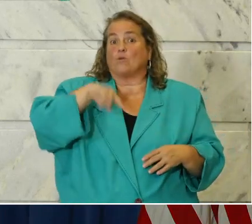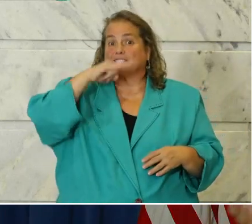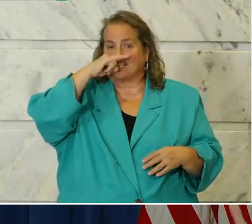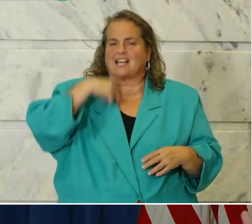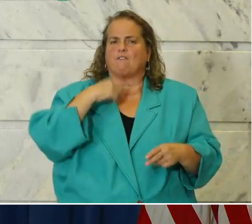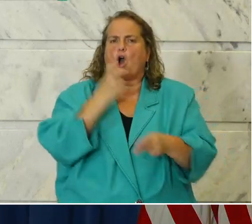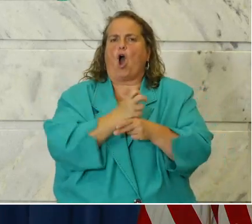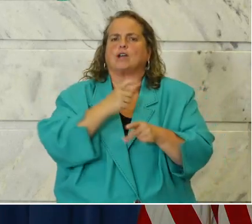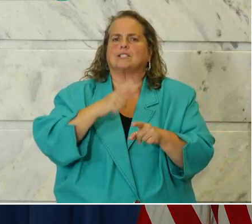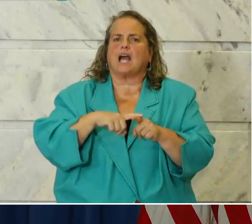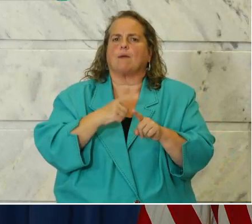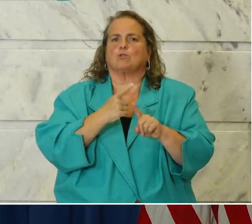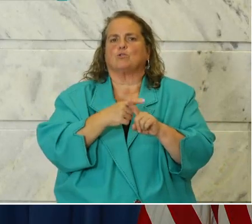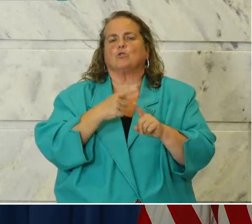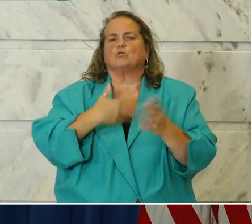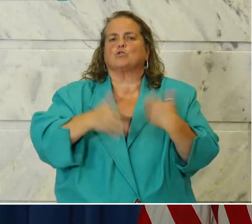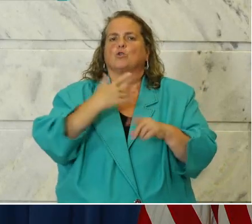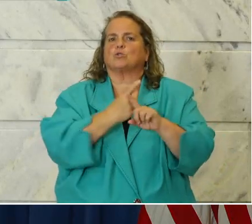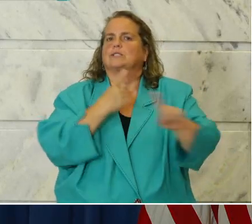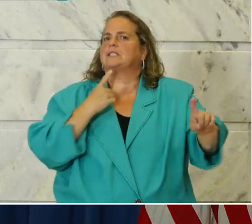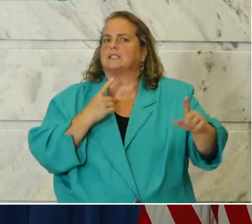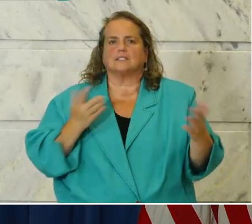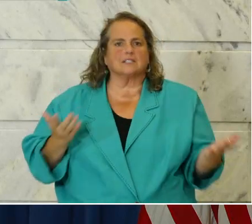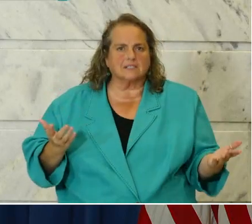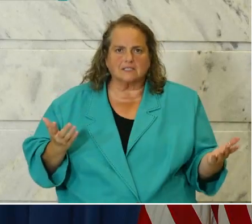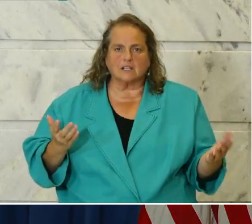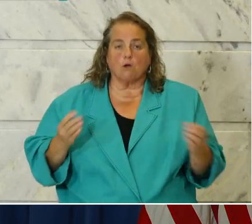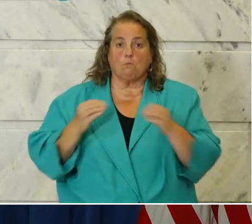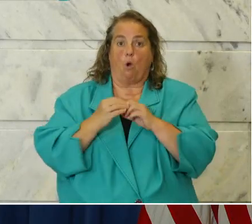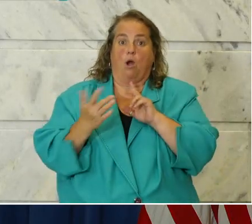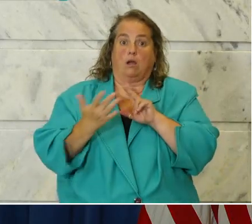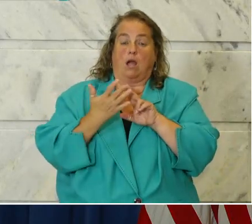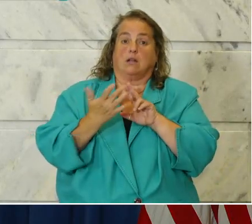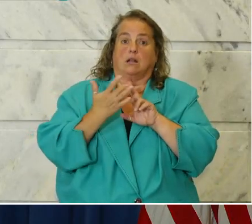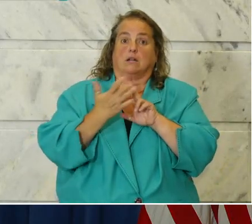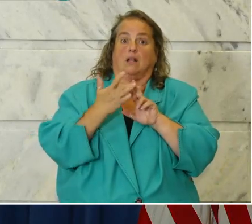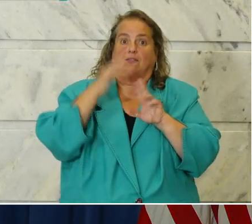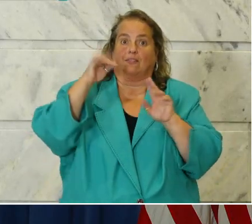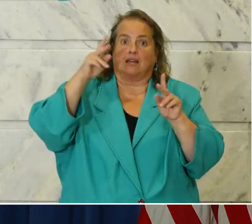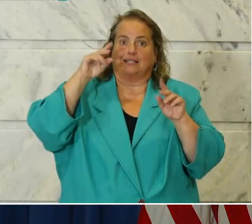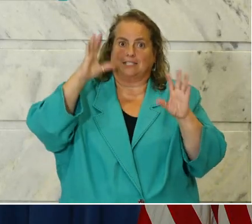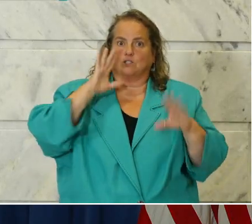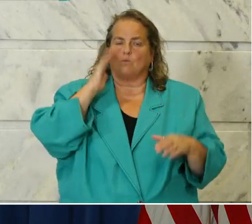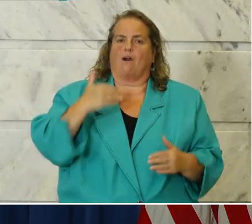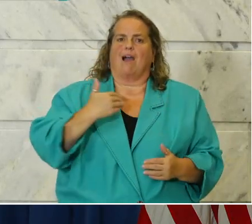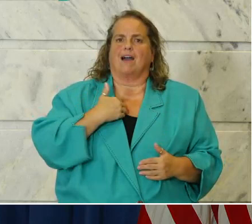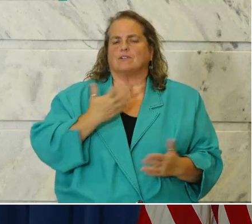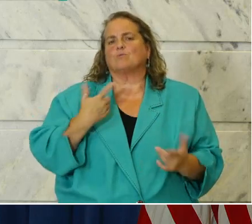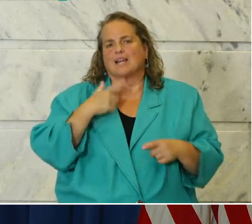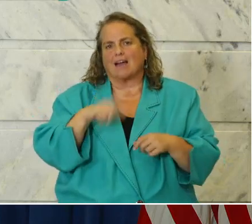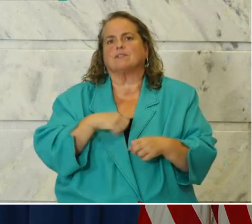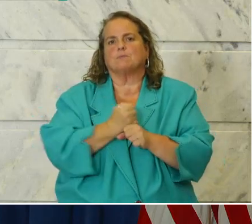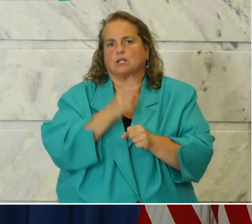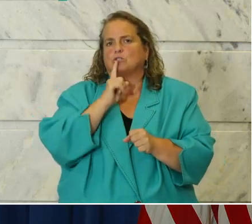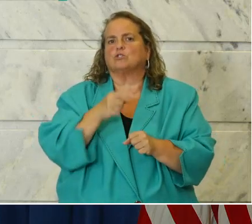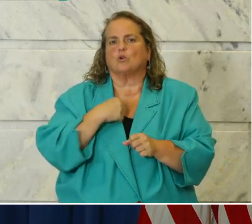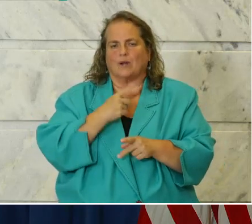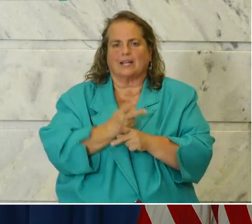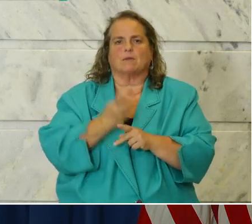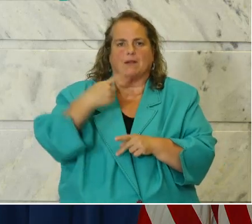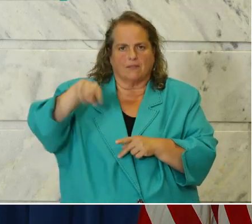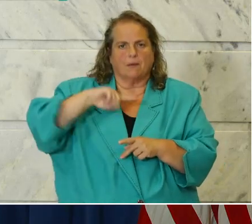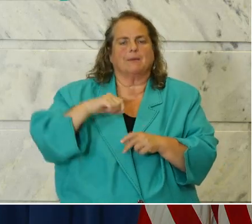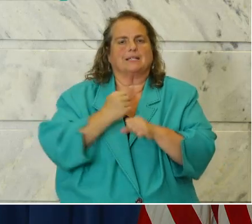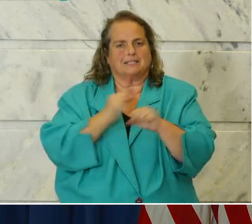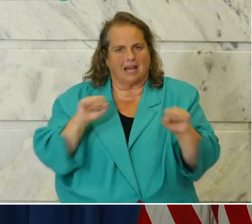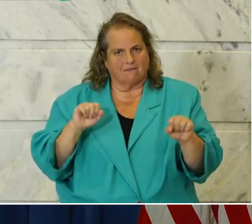than and more contacts than in many cases some of our healthcare professionals do. So we got to make sure that we